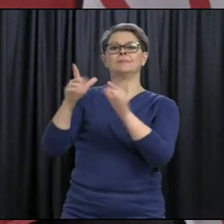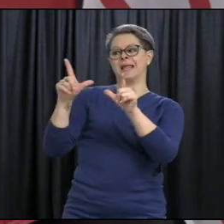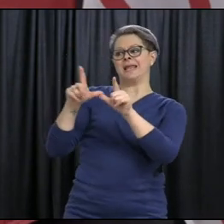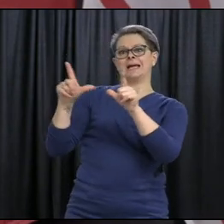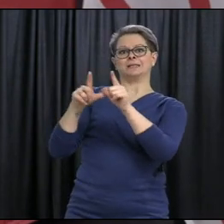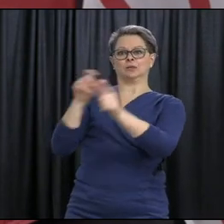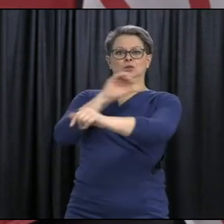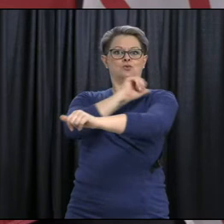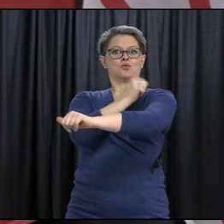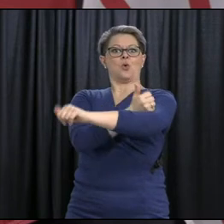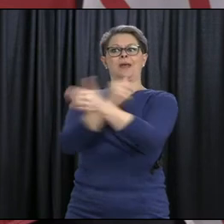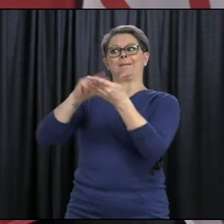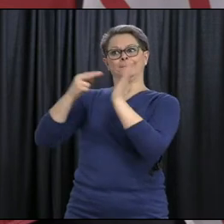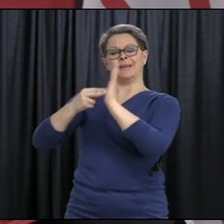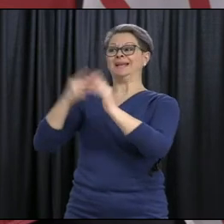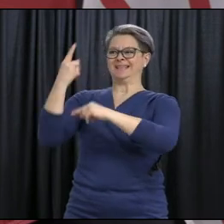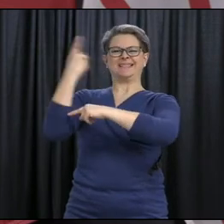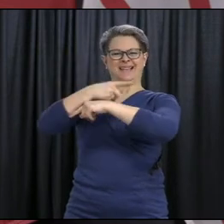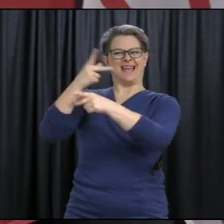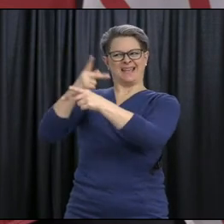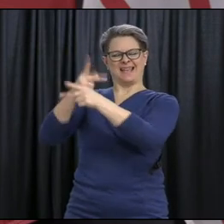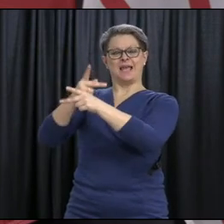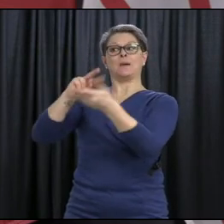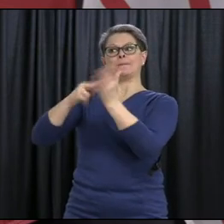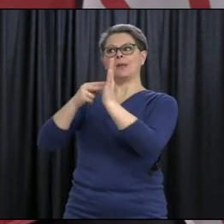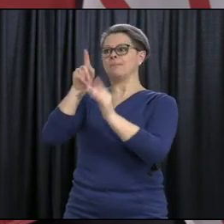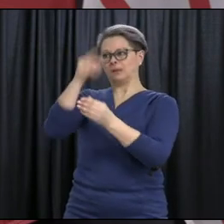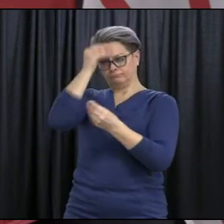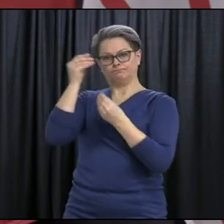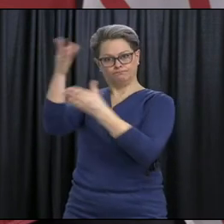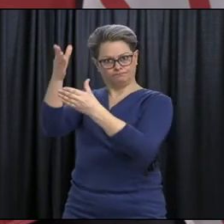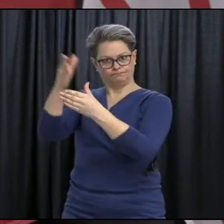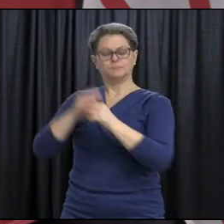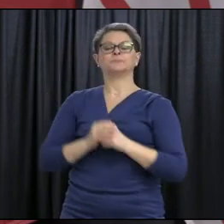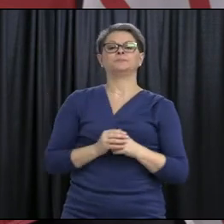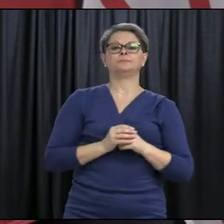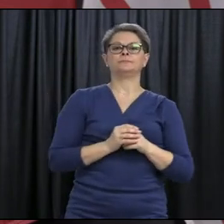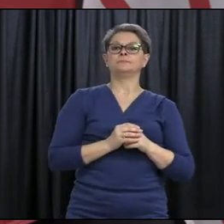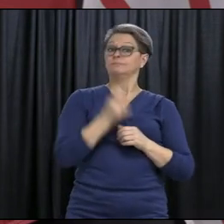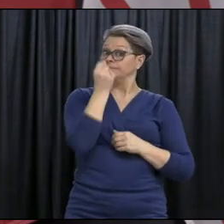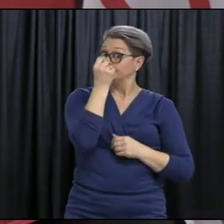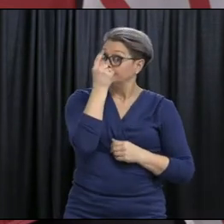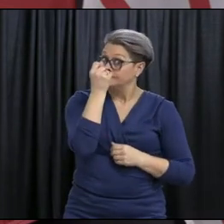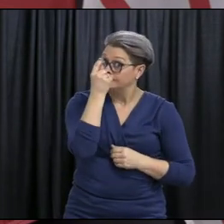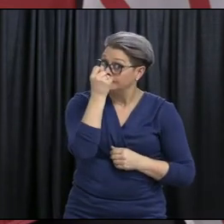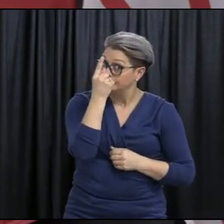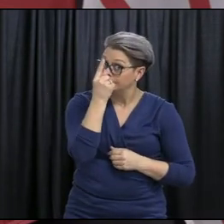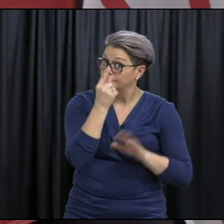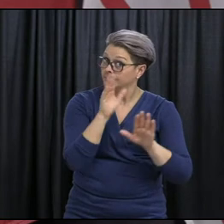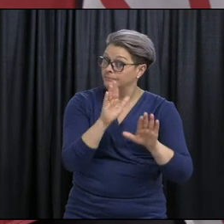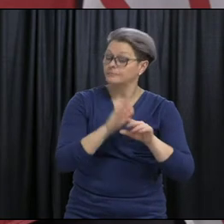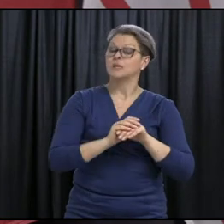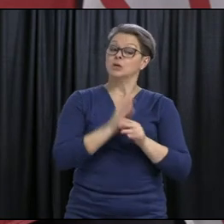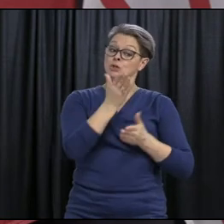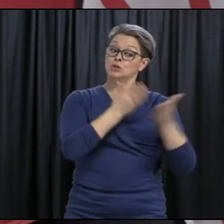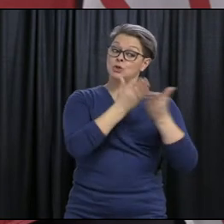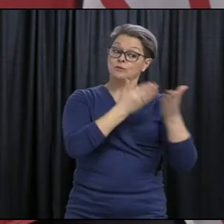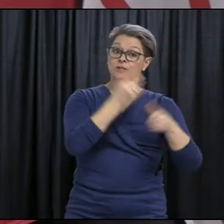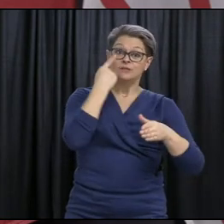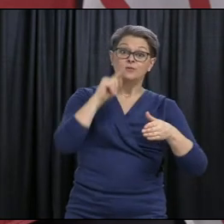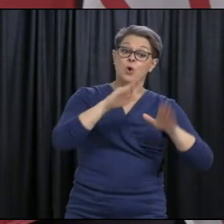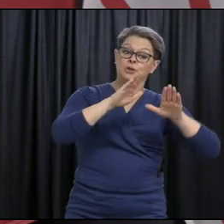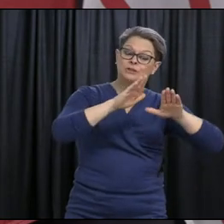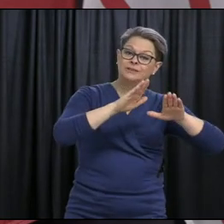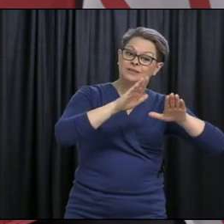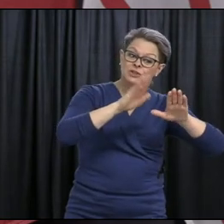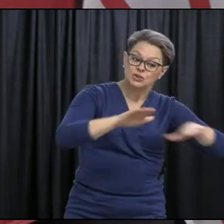or in writing. There are some conditions for this approach. Services are provided to children of